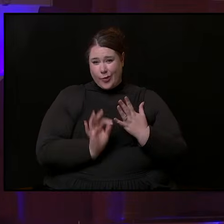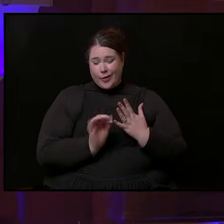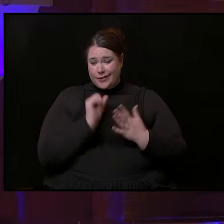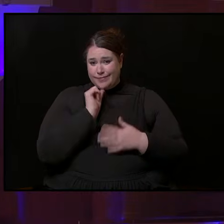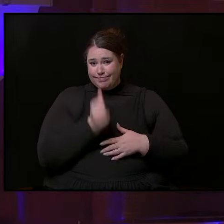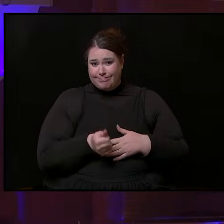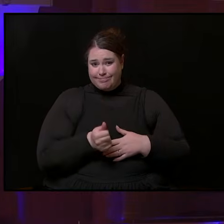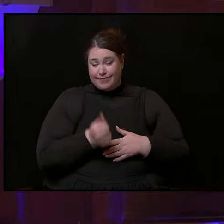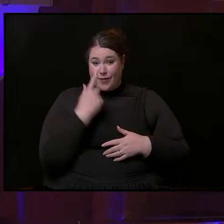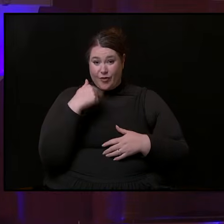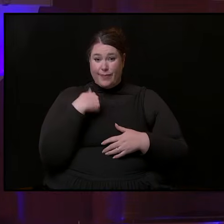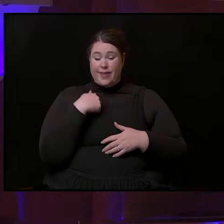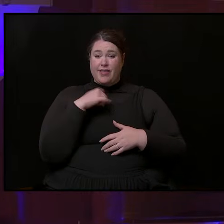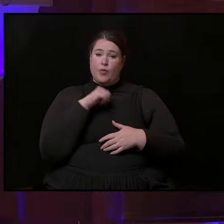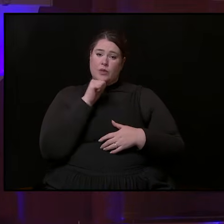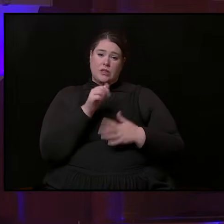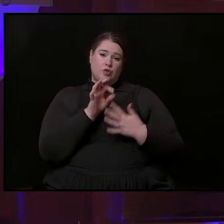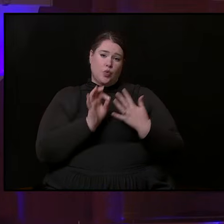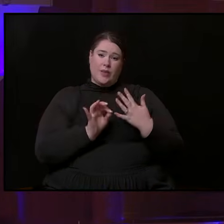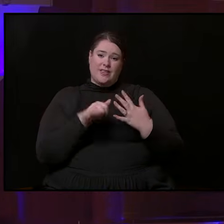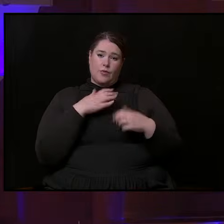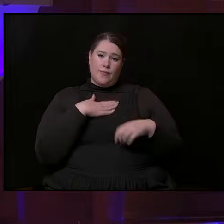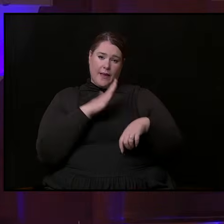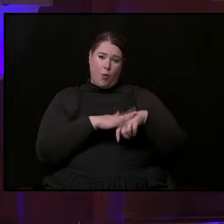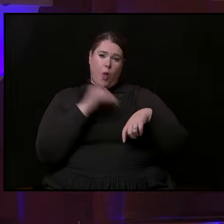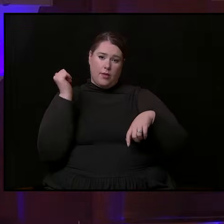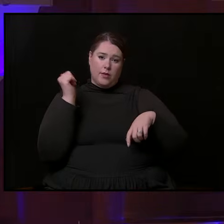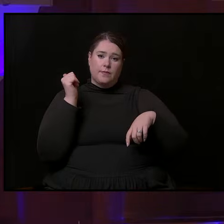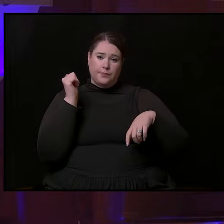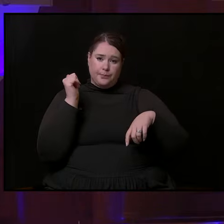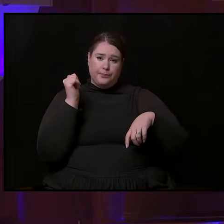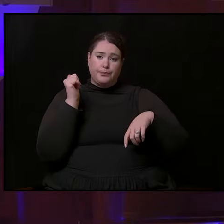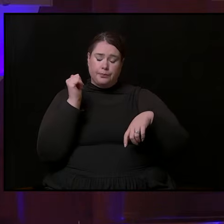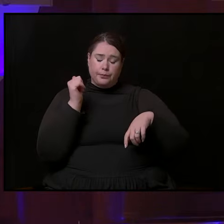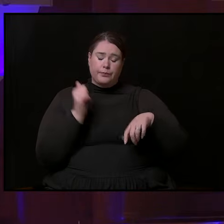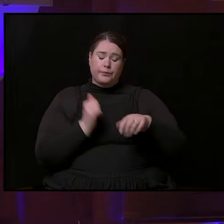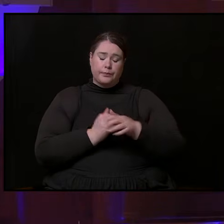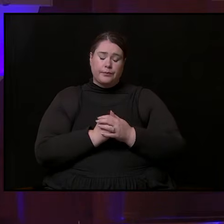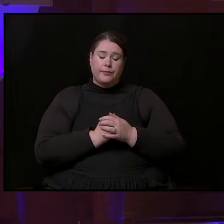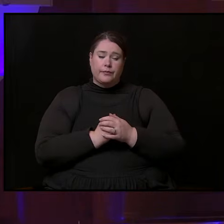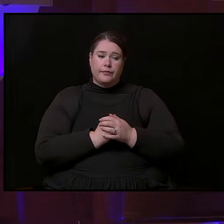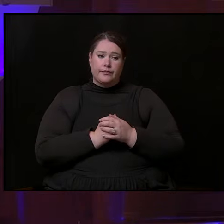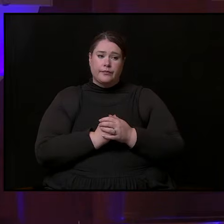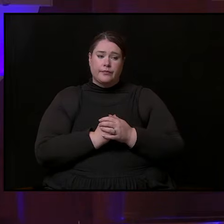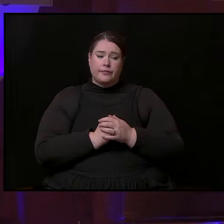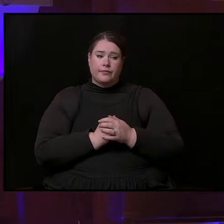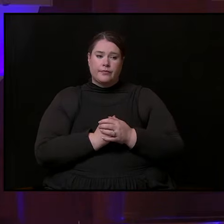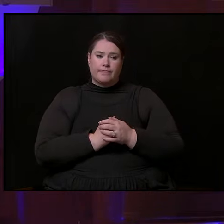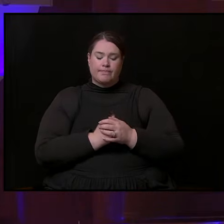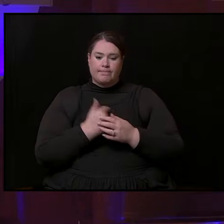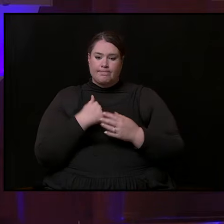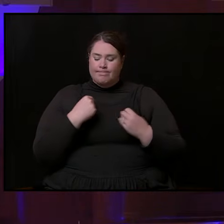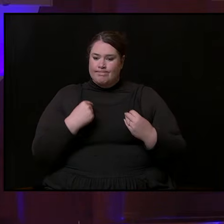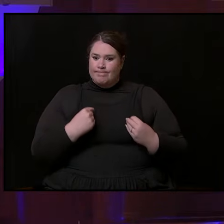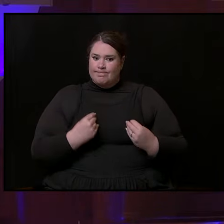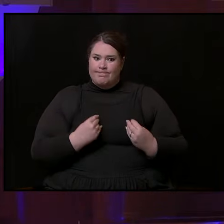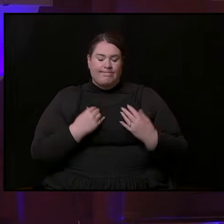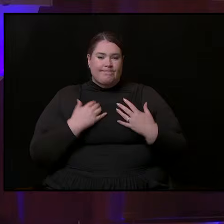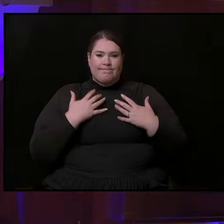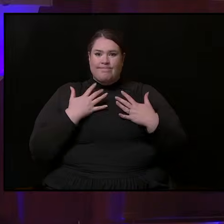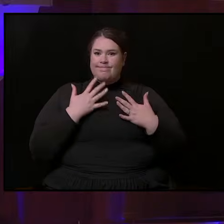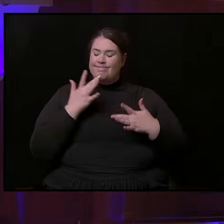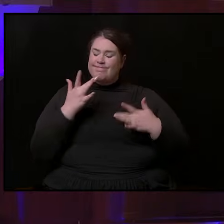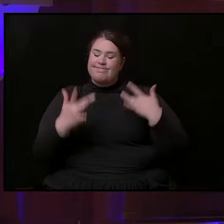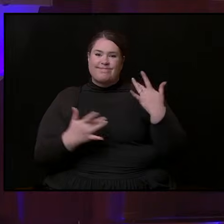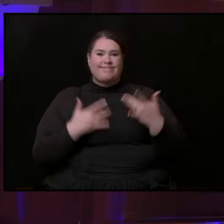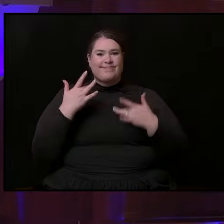it wasn't a choice at all. It was my calling. I got this unexpected rush of excitement about this new city where